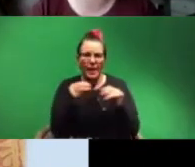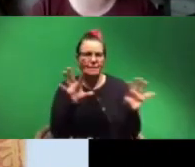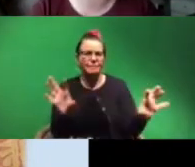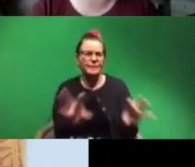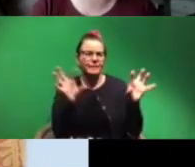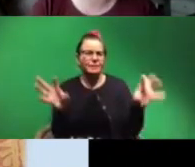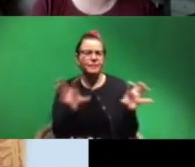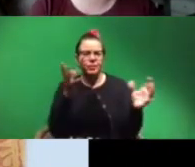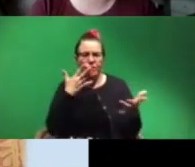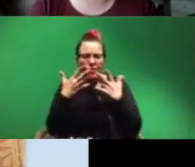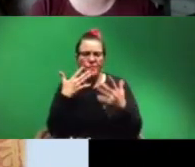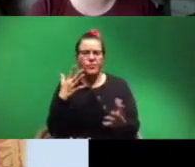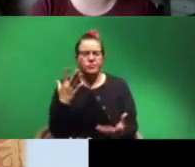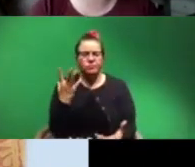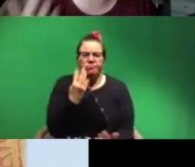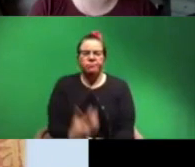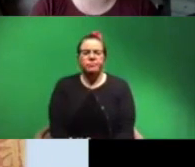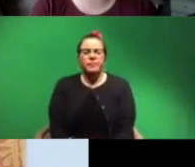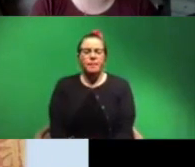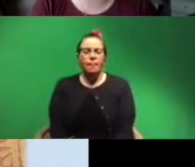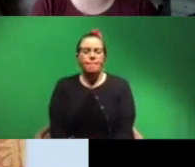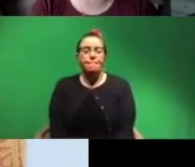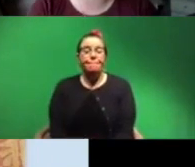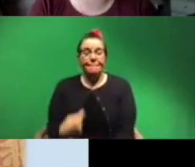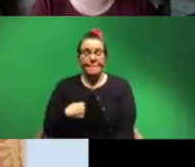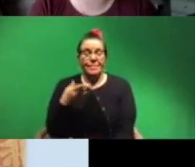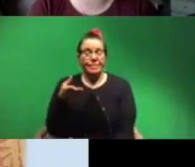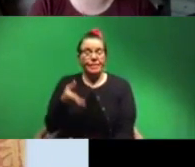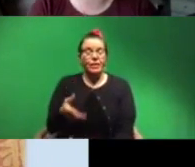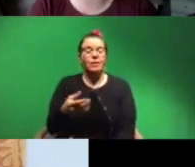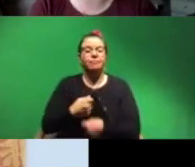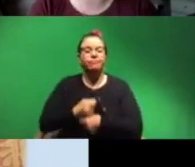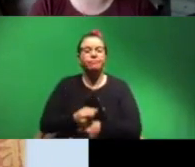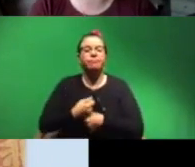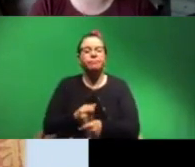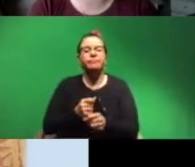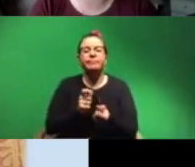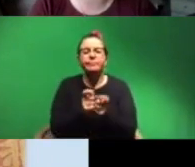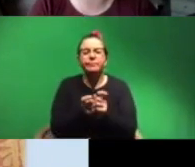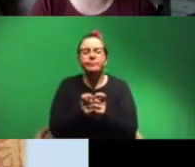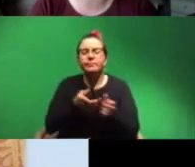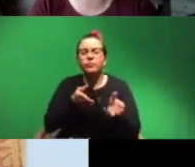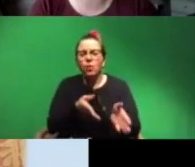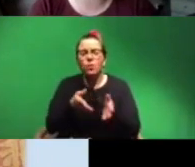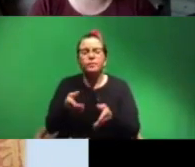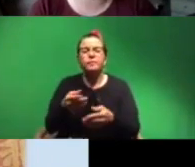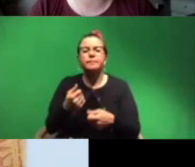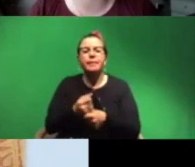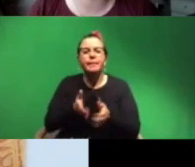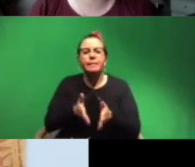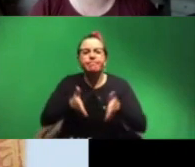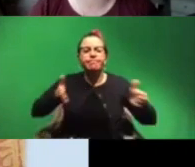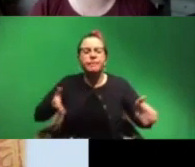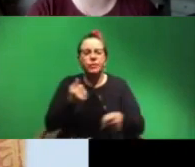and wonderful. And when we were there, they were making a lot of adjustments to the roads to make the roads bigger and safer for